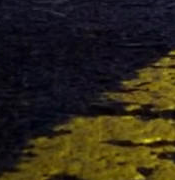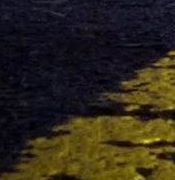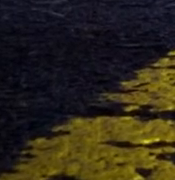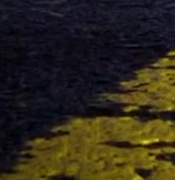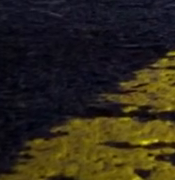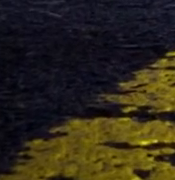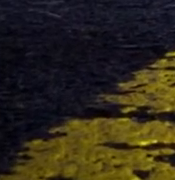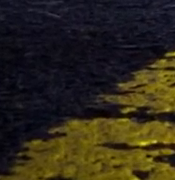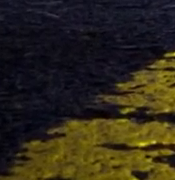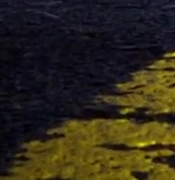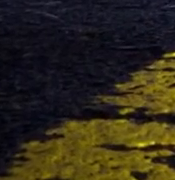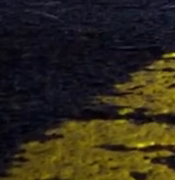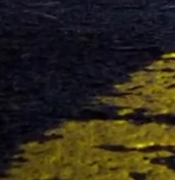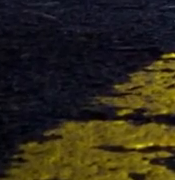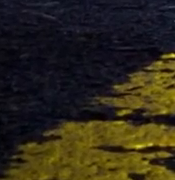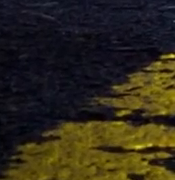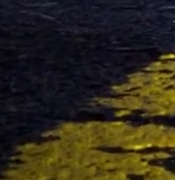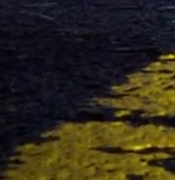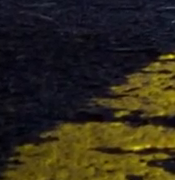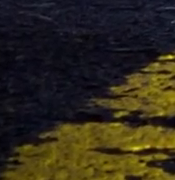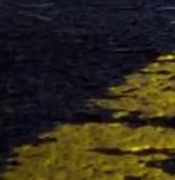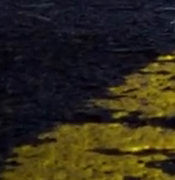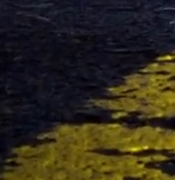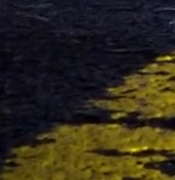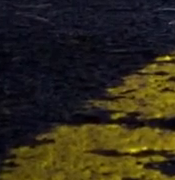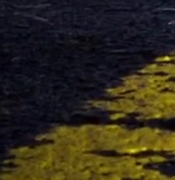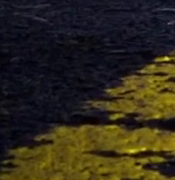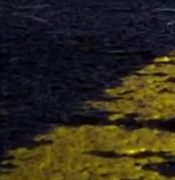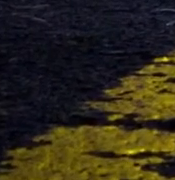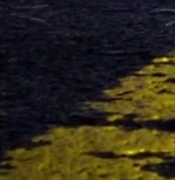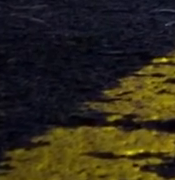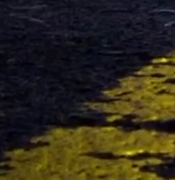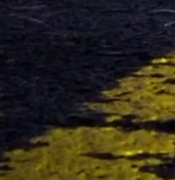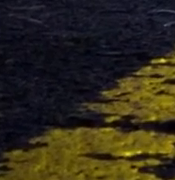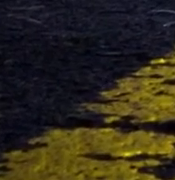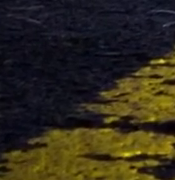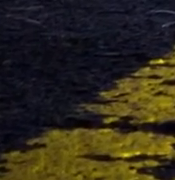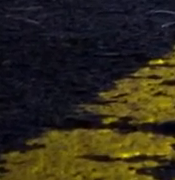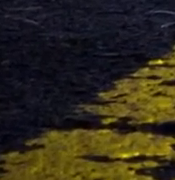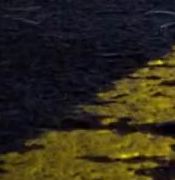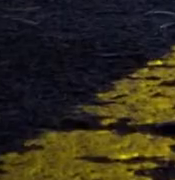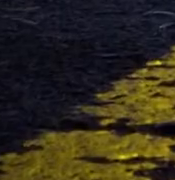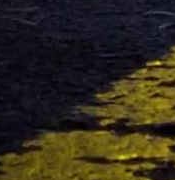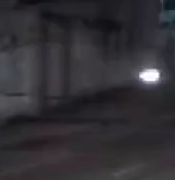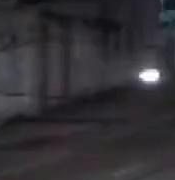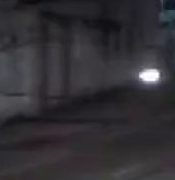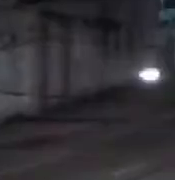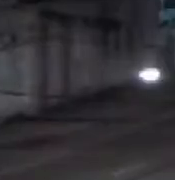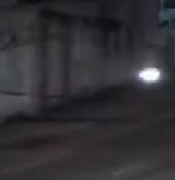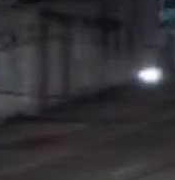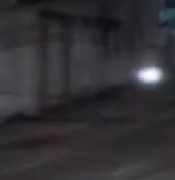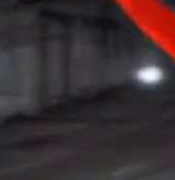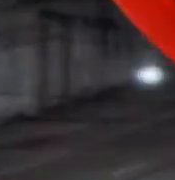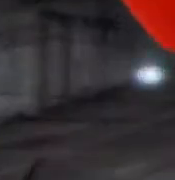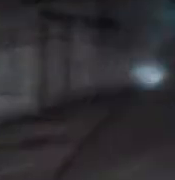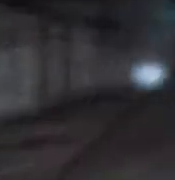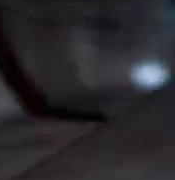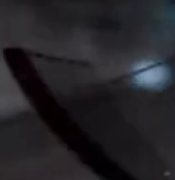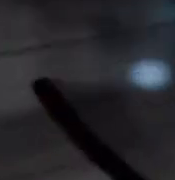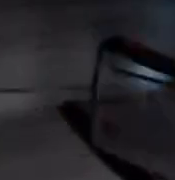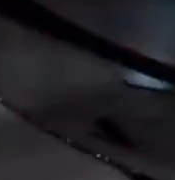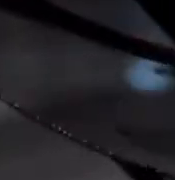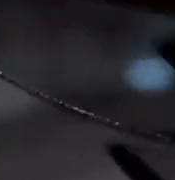and Pleasance Park. Tire Clinic, a tire for every need. Call 636-8973 or 636-2958.